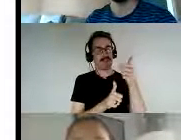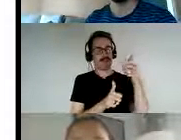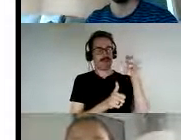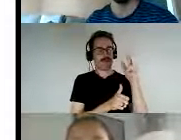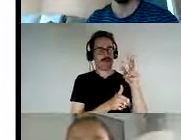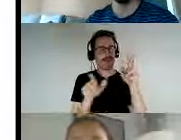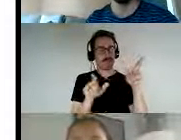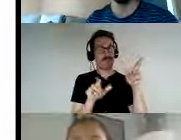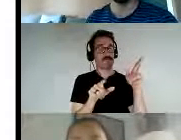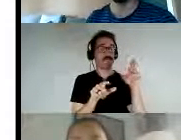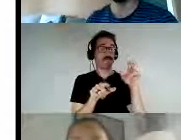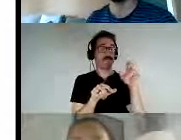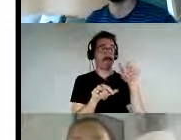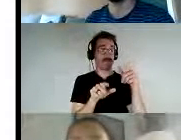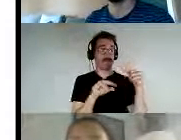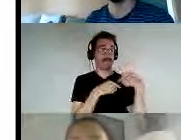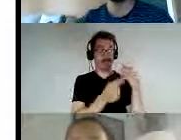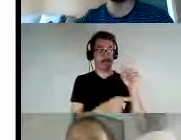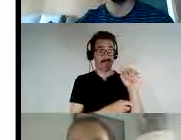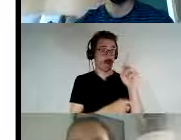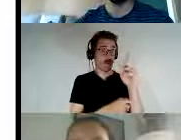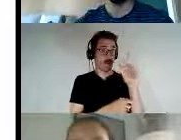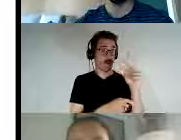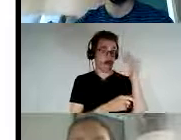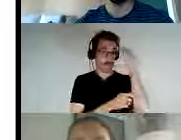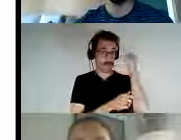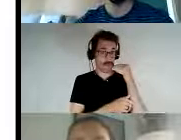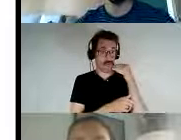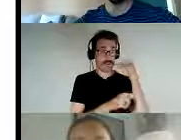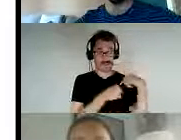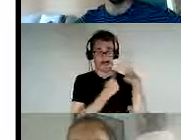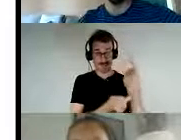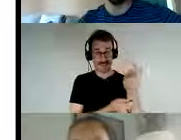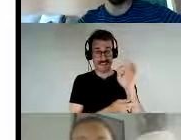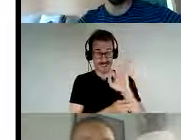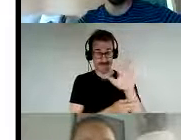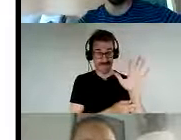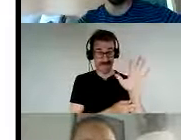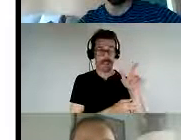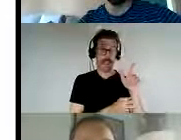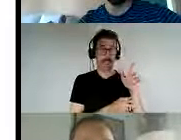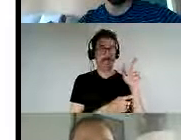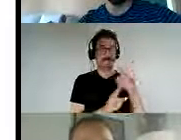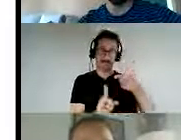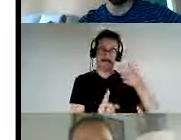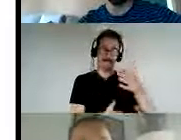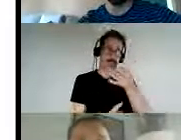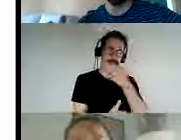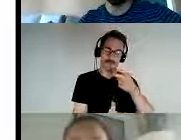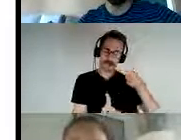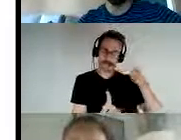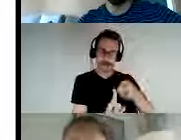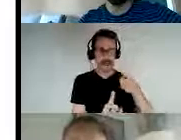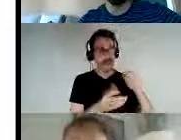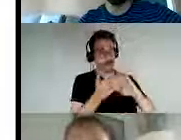at St. Mike's Hospital since 1995. He is the Senior Specialist for Equity and Community Engagement, Quality